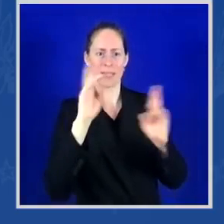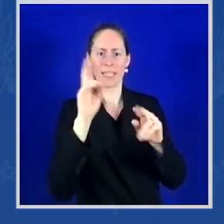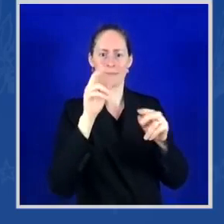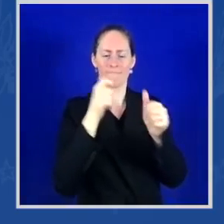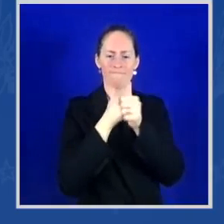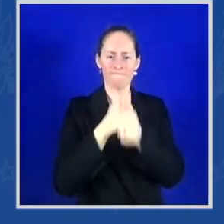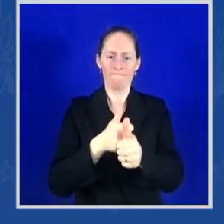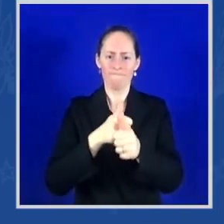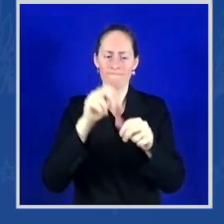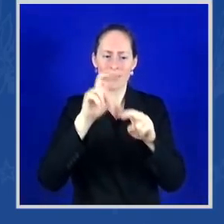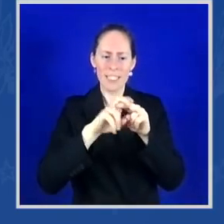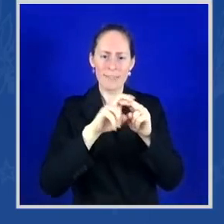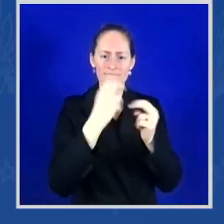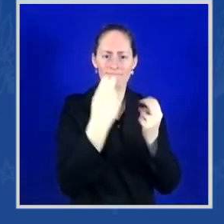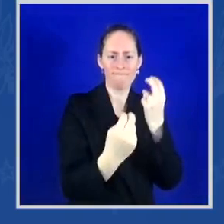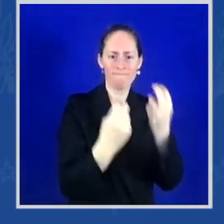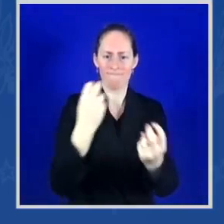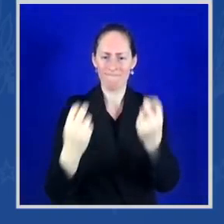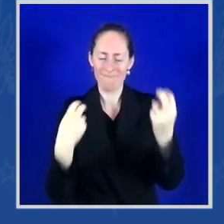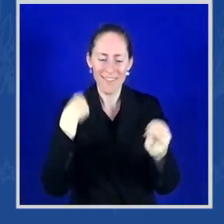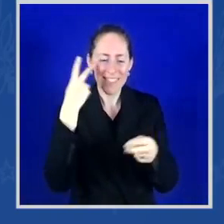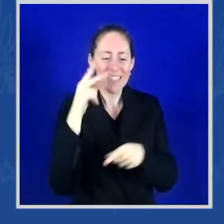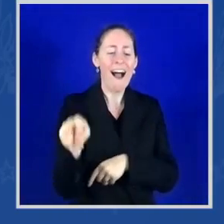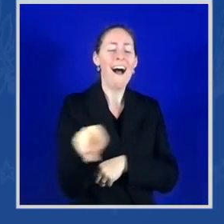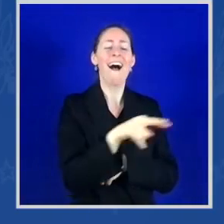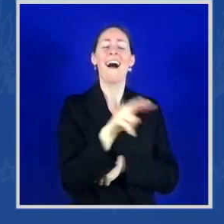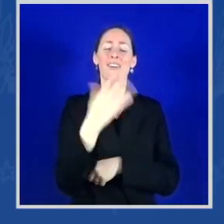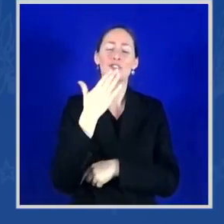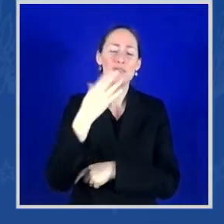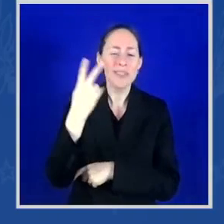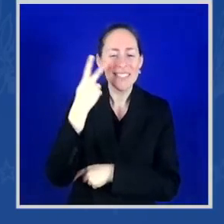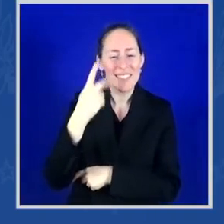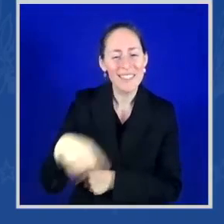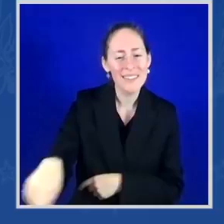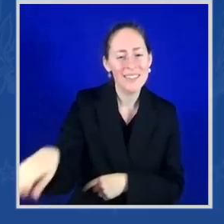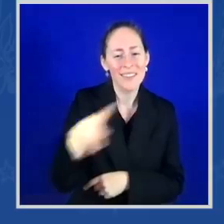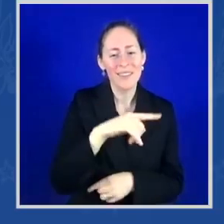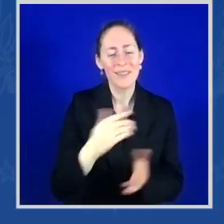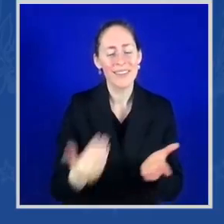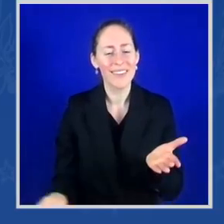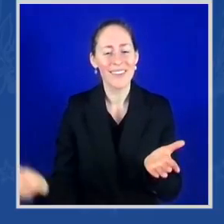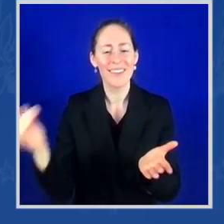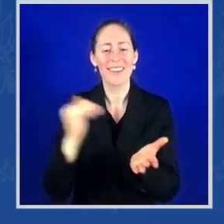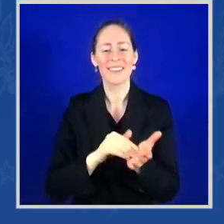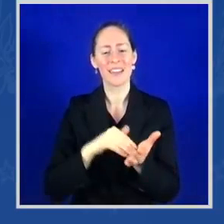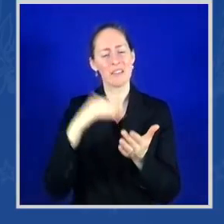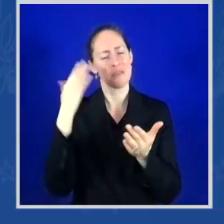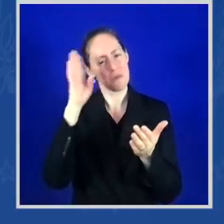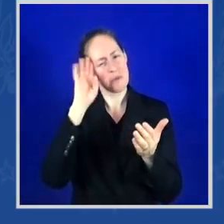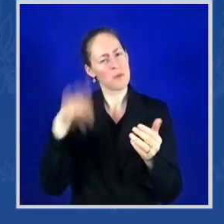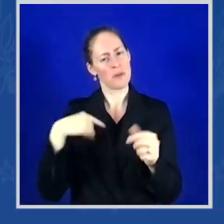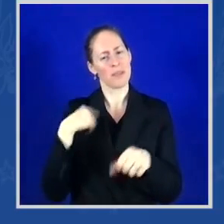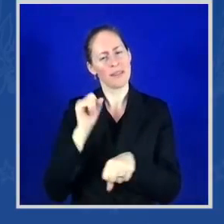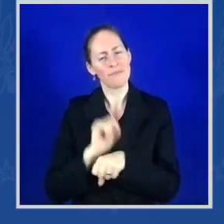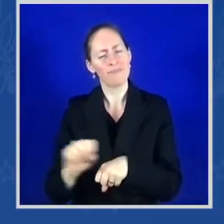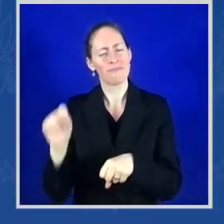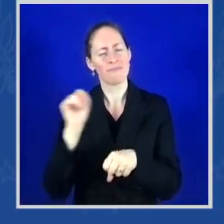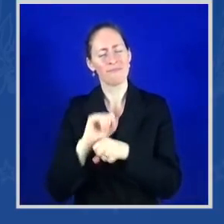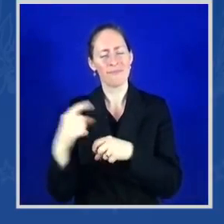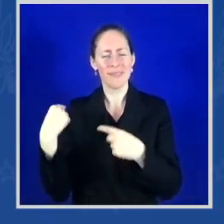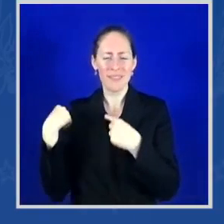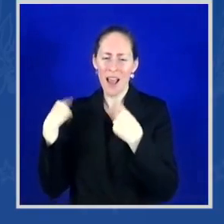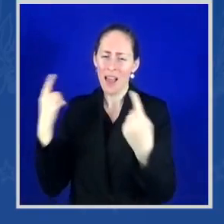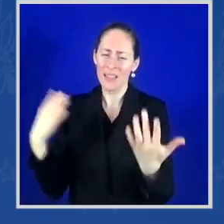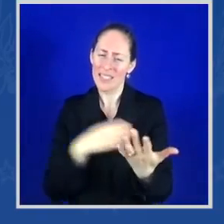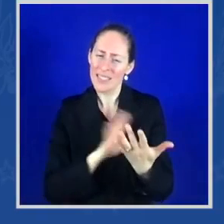Resilience, strength, sacrifice, the kind of values that Nnamdi's poem spoke to. We used to have a saying